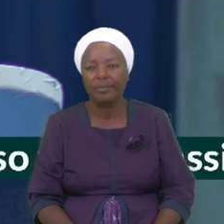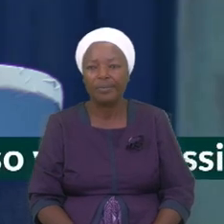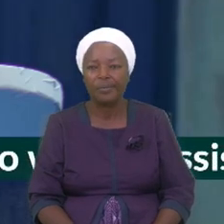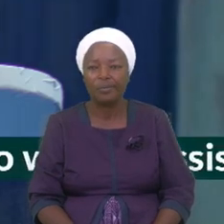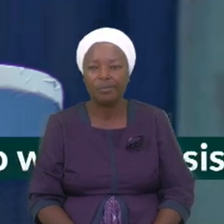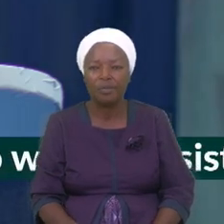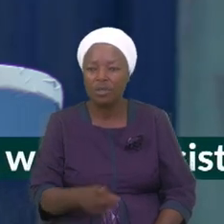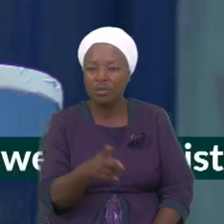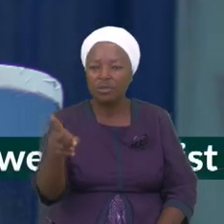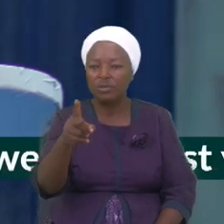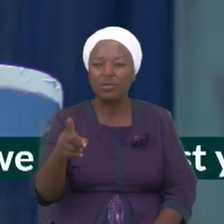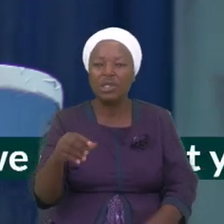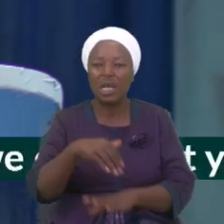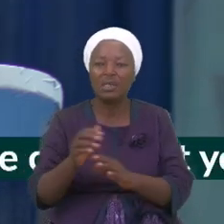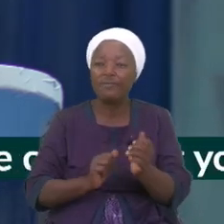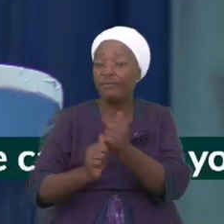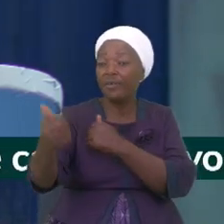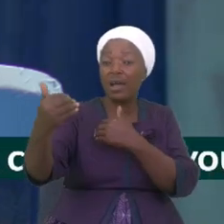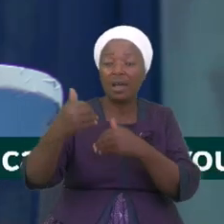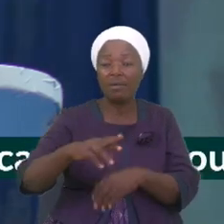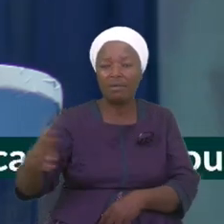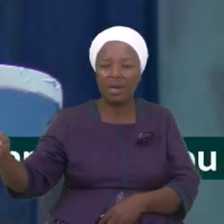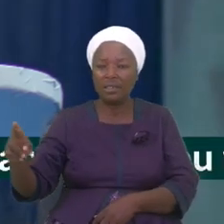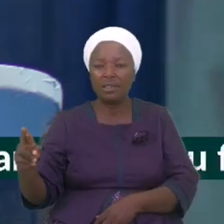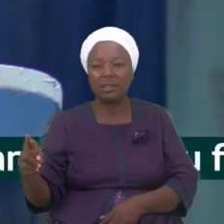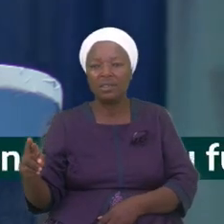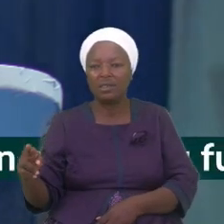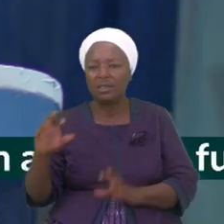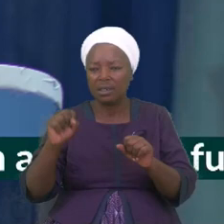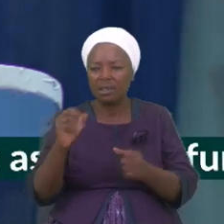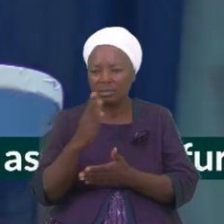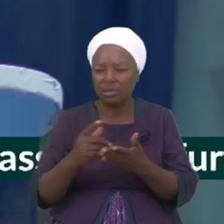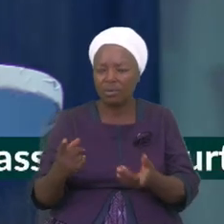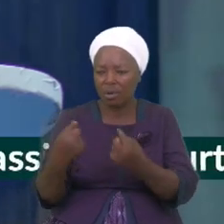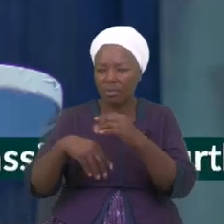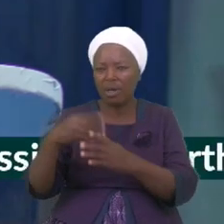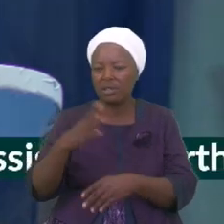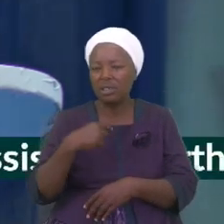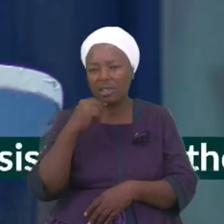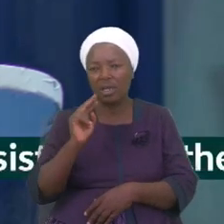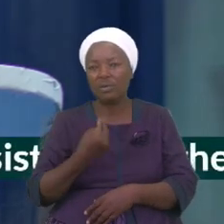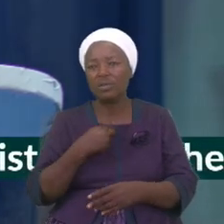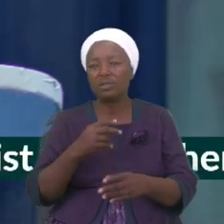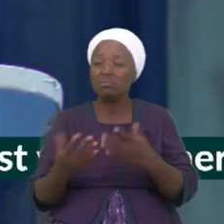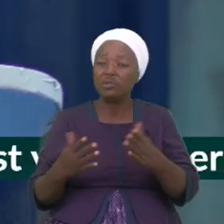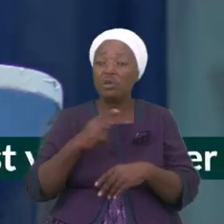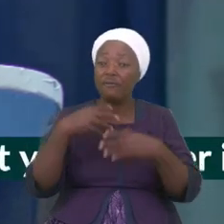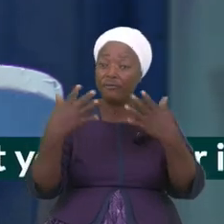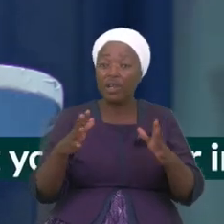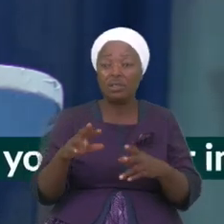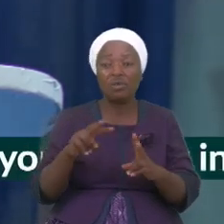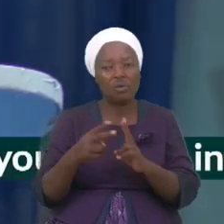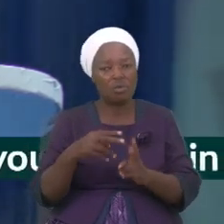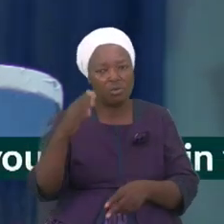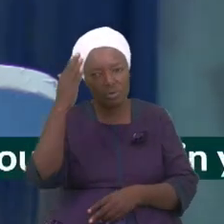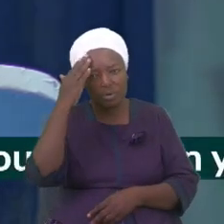Those are the extreme right. Can somebody come out and wave at me or wave the flag so that we know